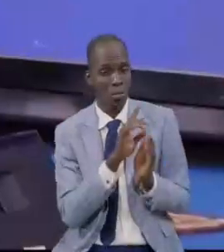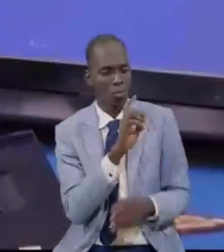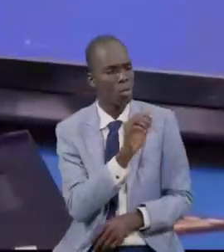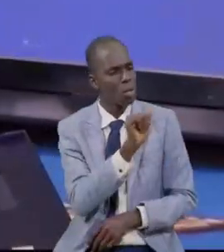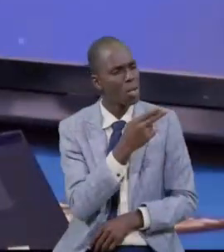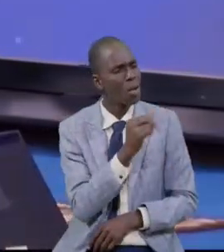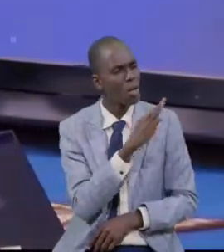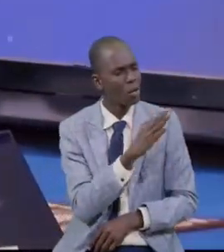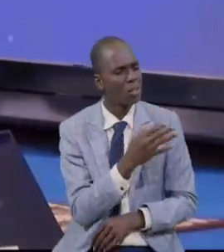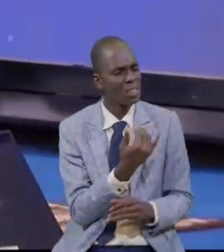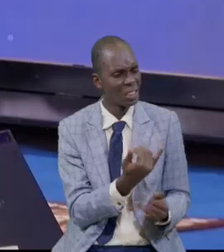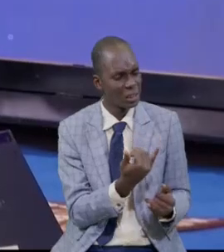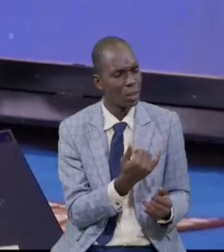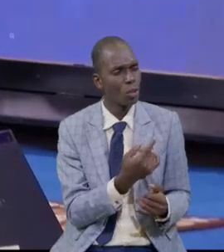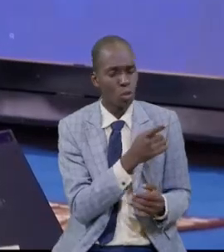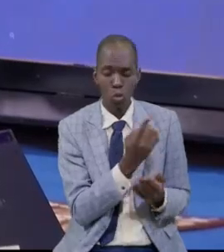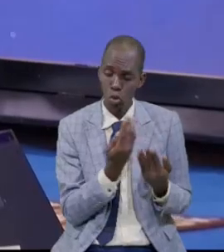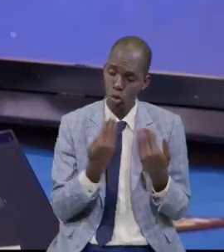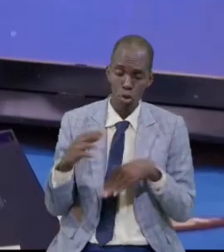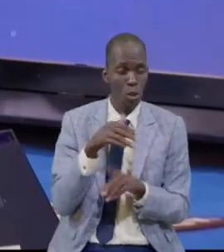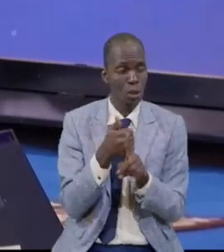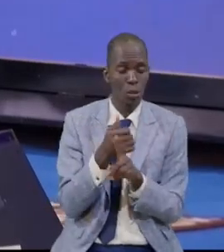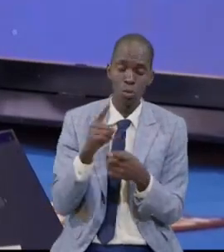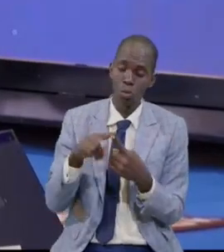selling yourself and selling Israel, the